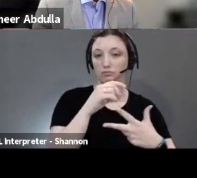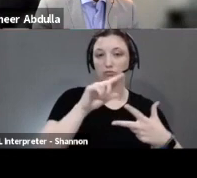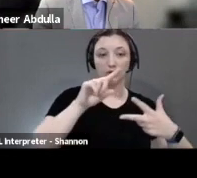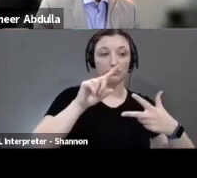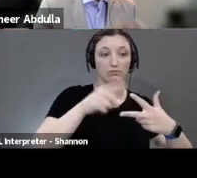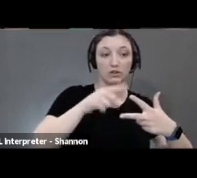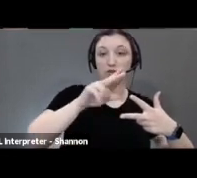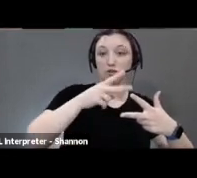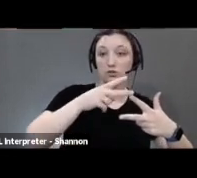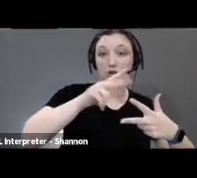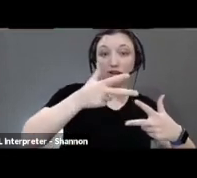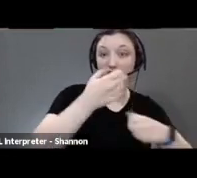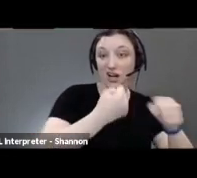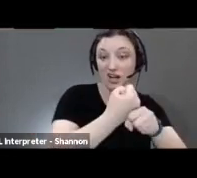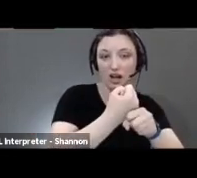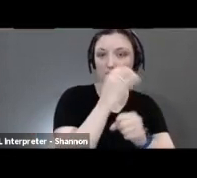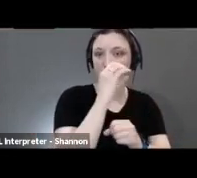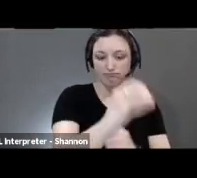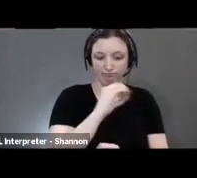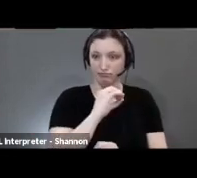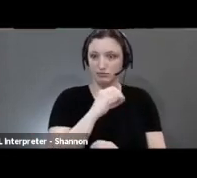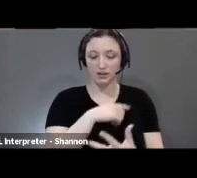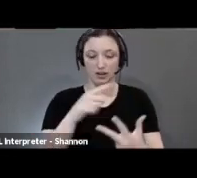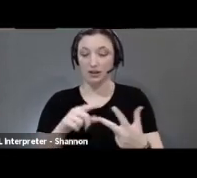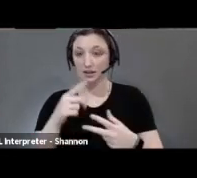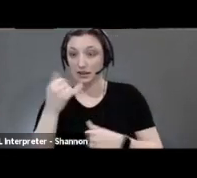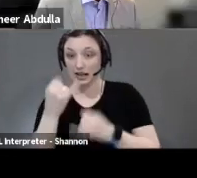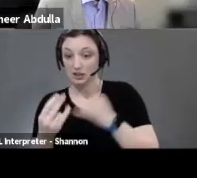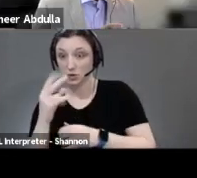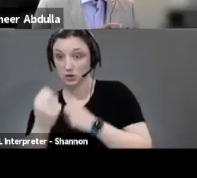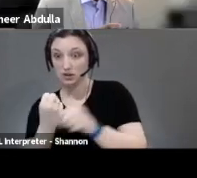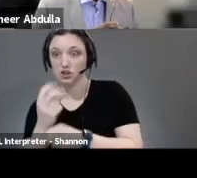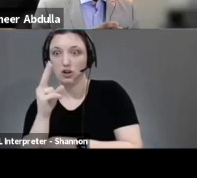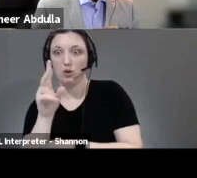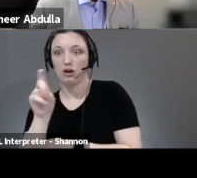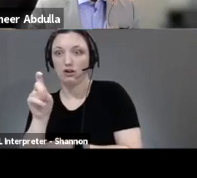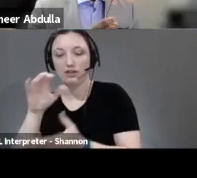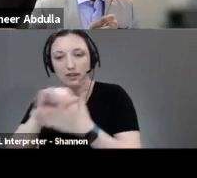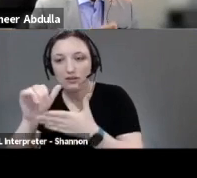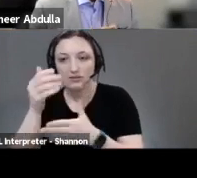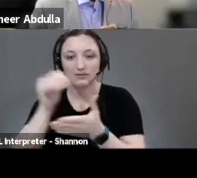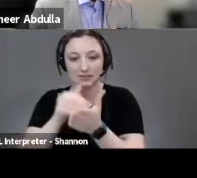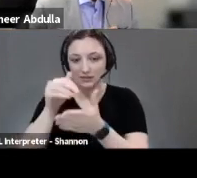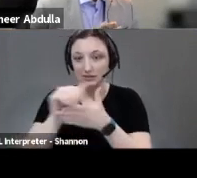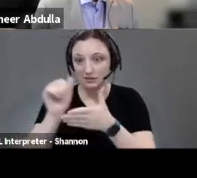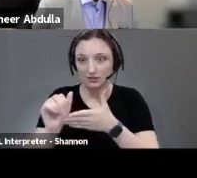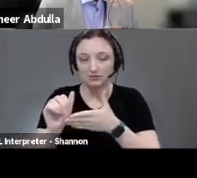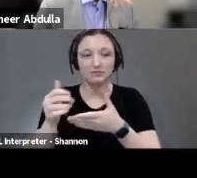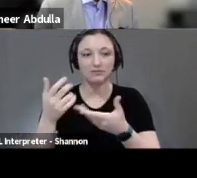$0 of salary for 3 years and $100,000 for 2, then your after-tax cash